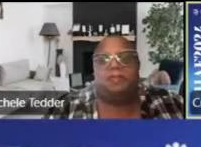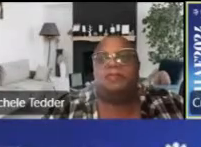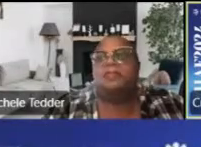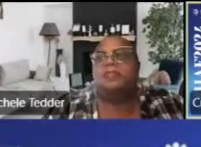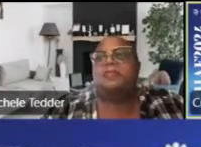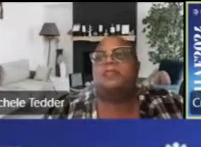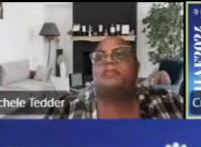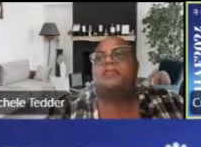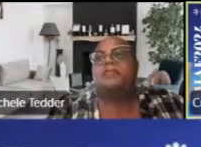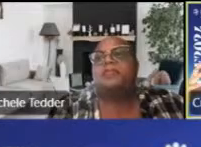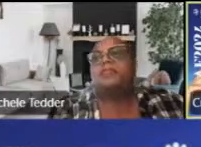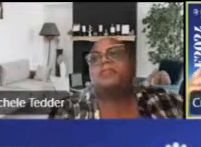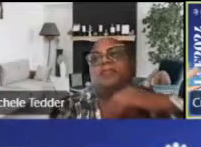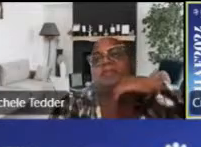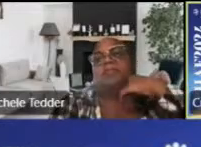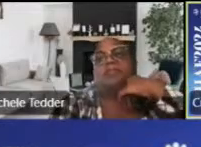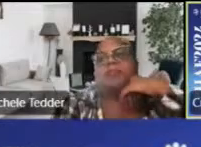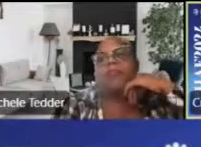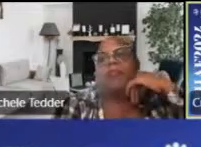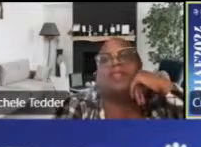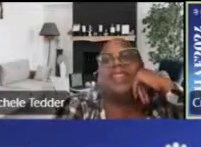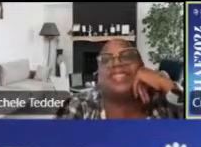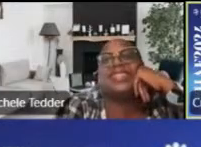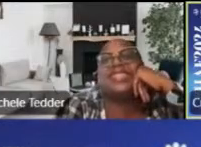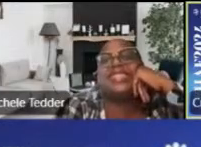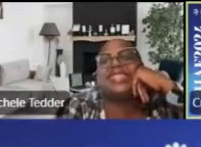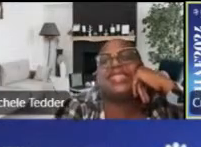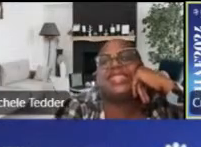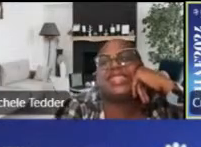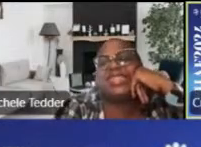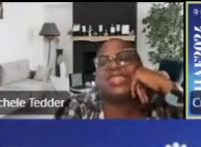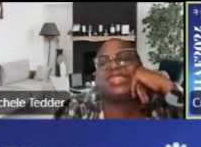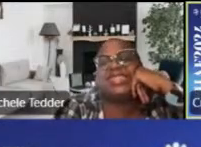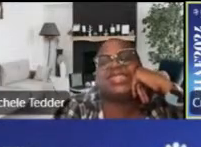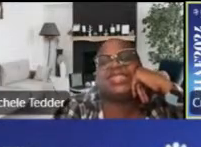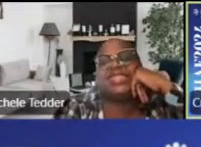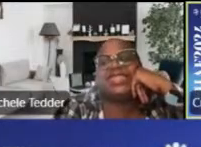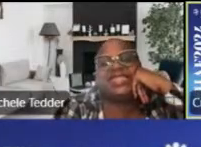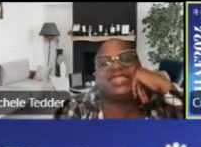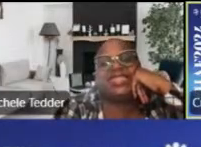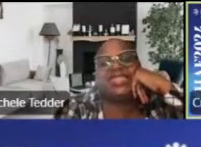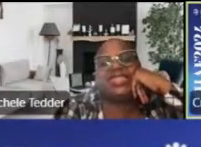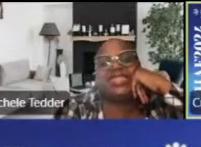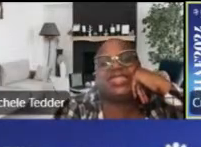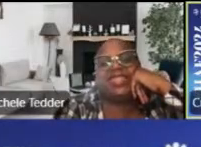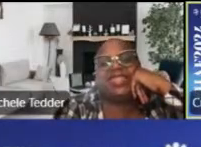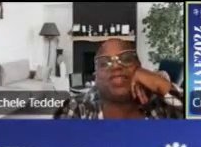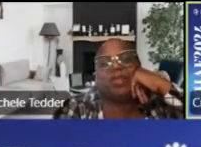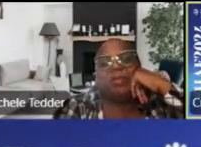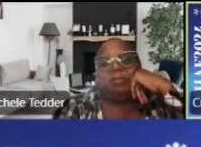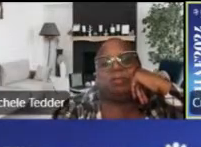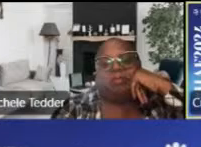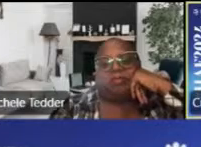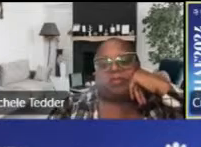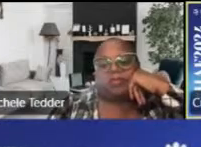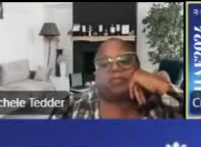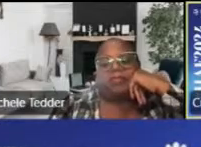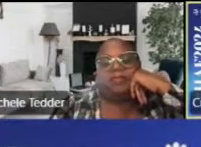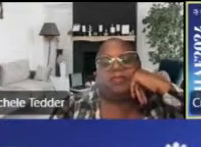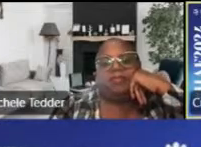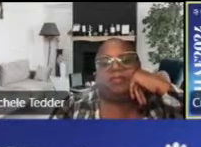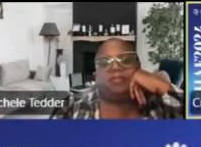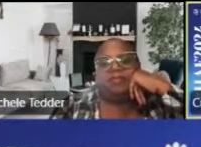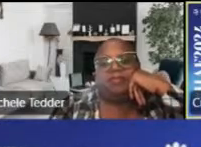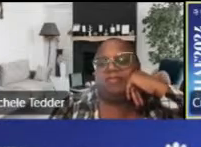transition over to our next most requested topic. And again, anyone who's old school